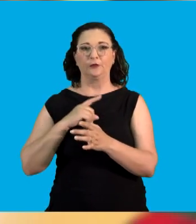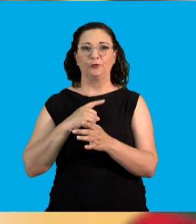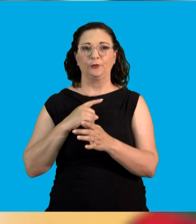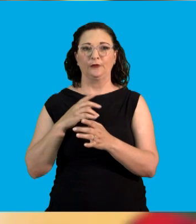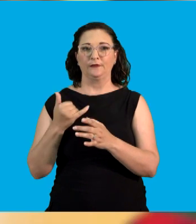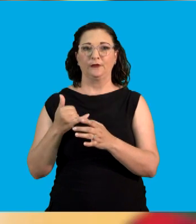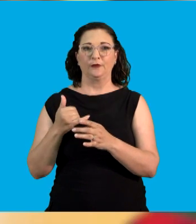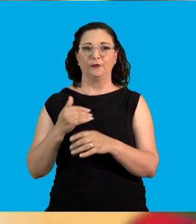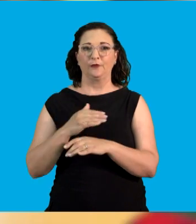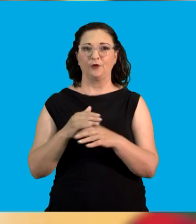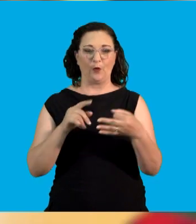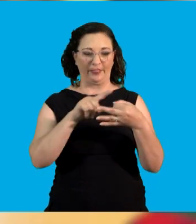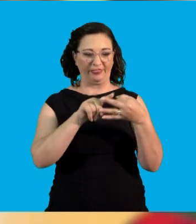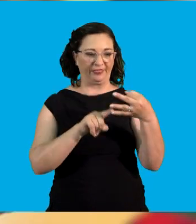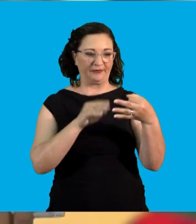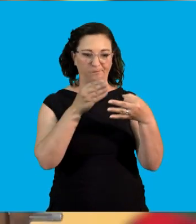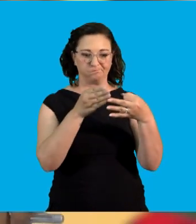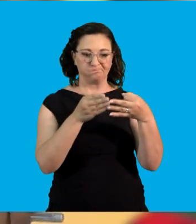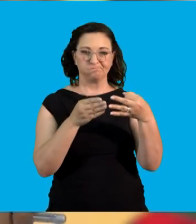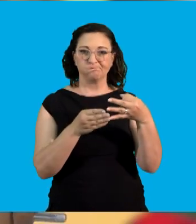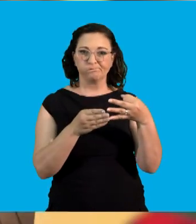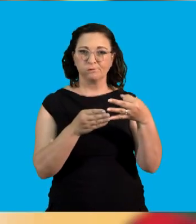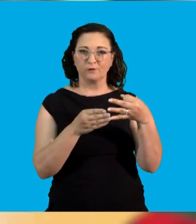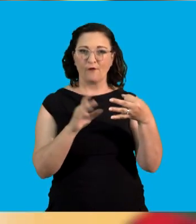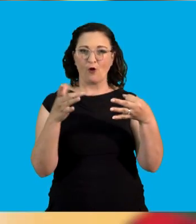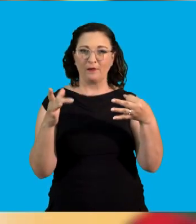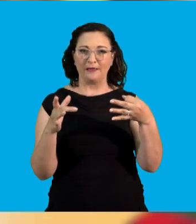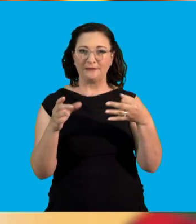Why? Because Pluto does not form part of all those three